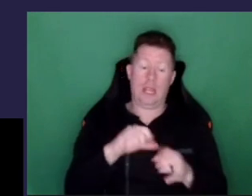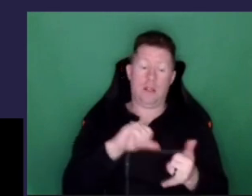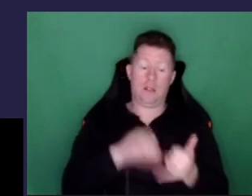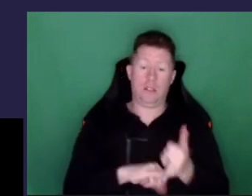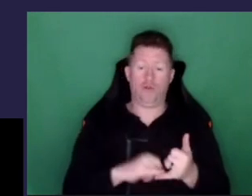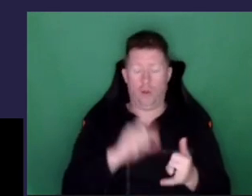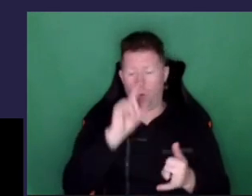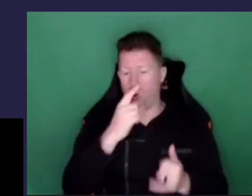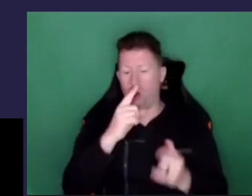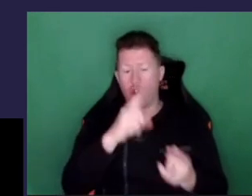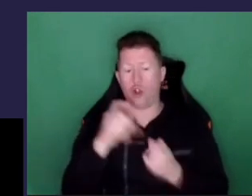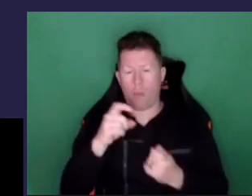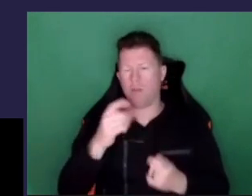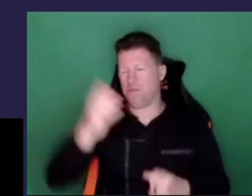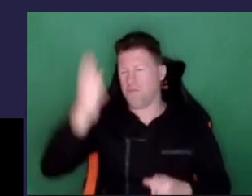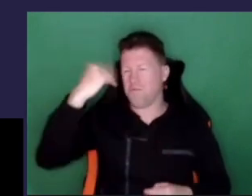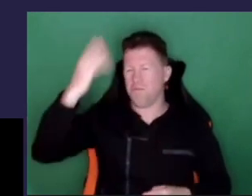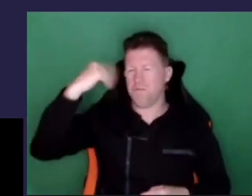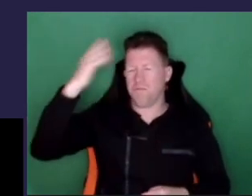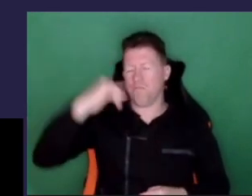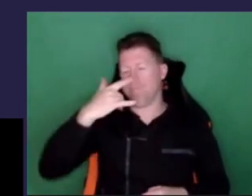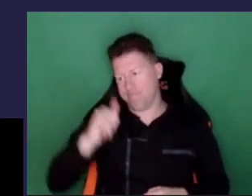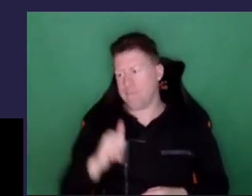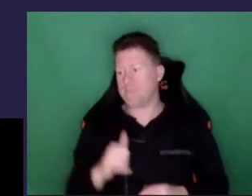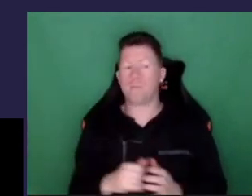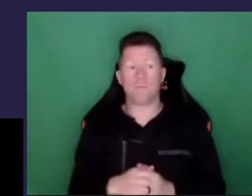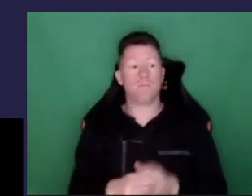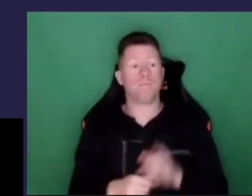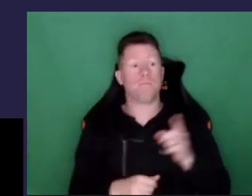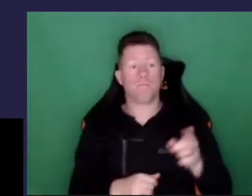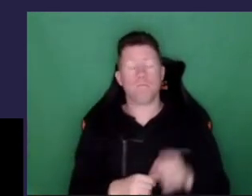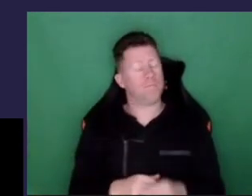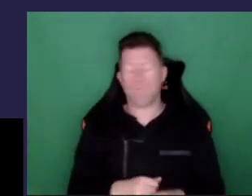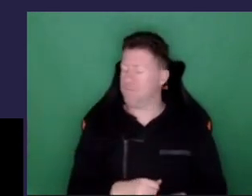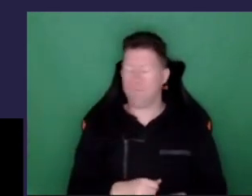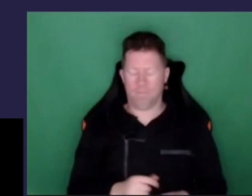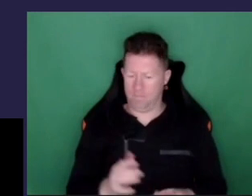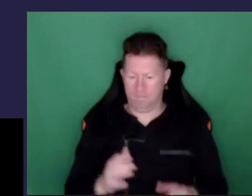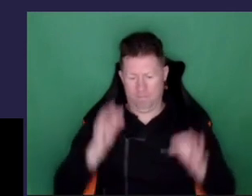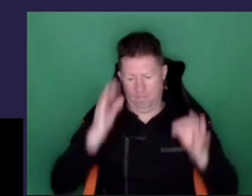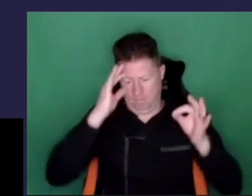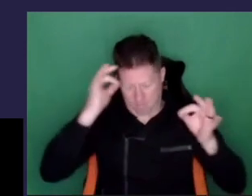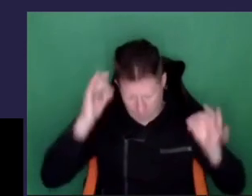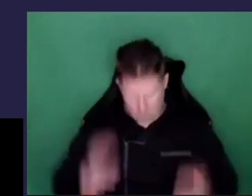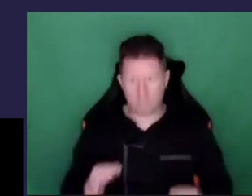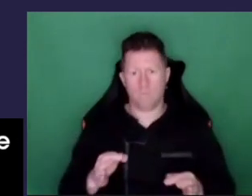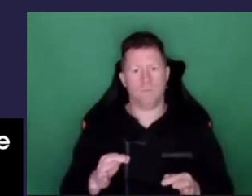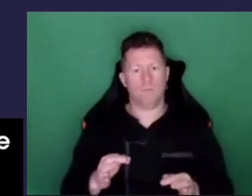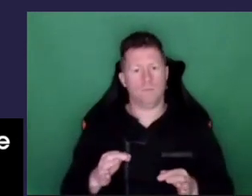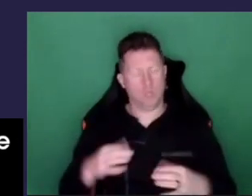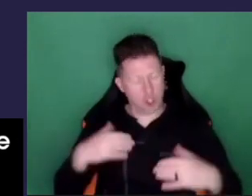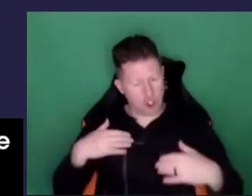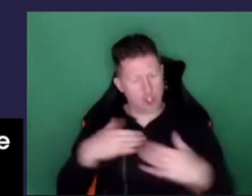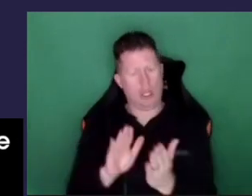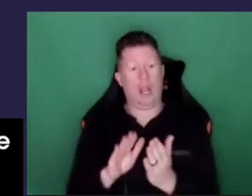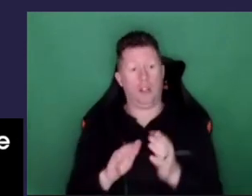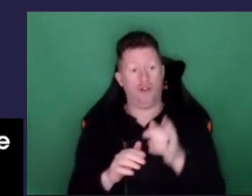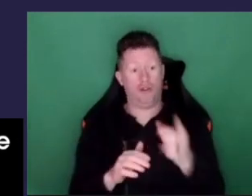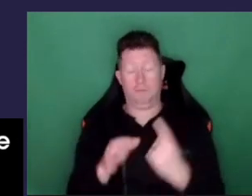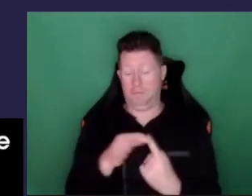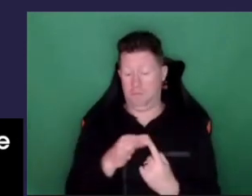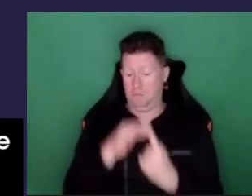adoptable child. Ms. Collier chose to challenge that. Ms. Collier, a woman of prominence in our